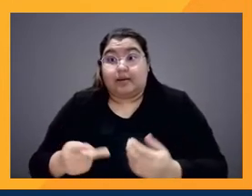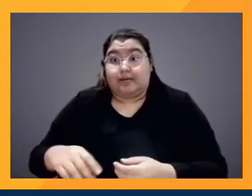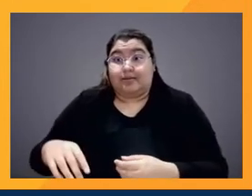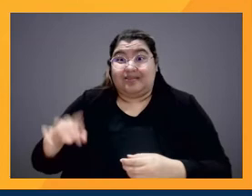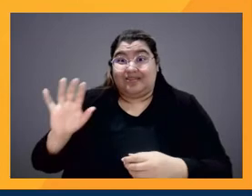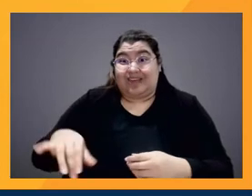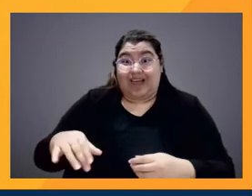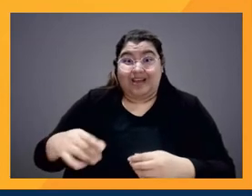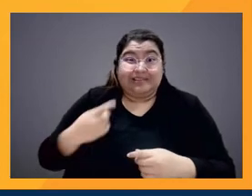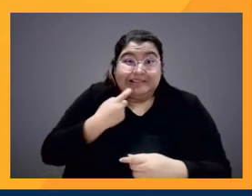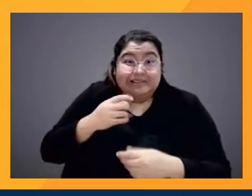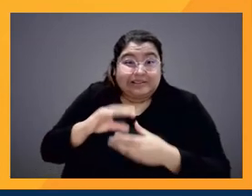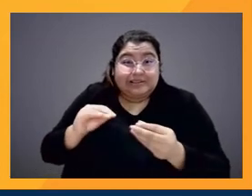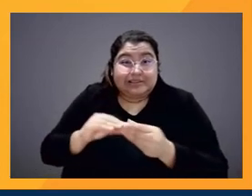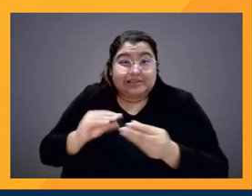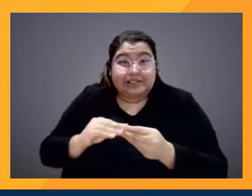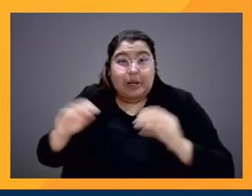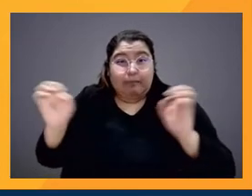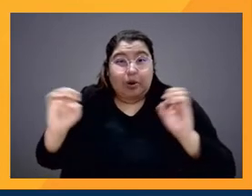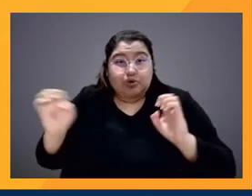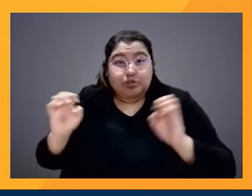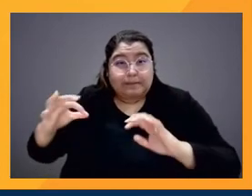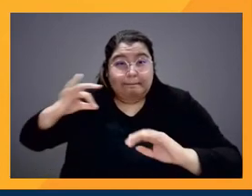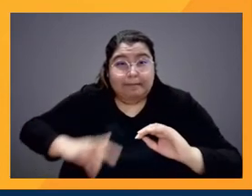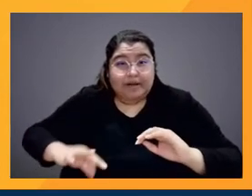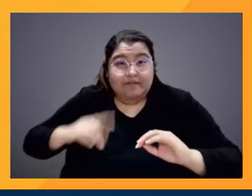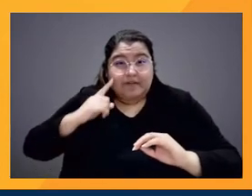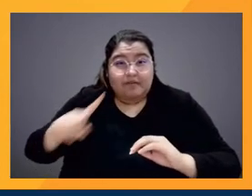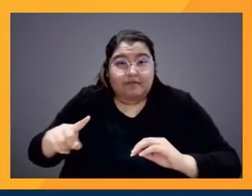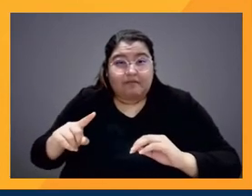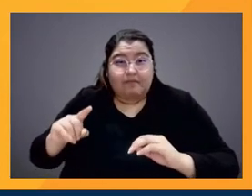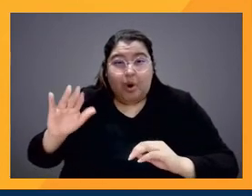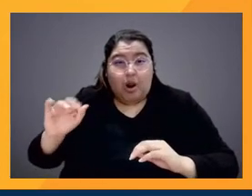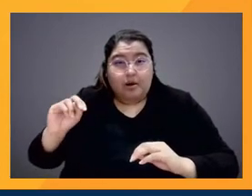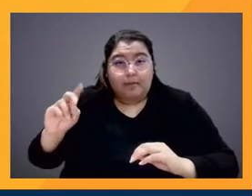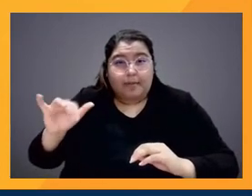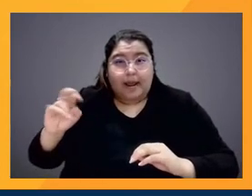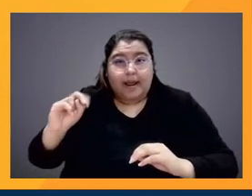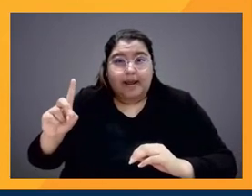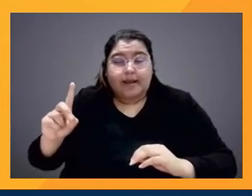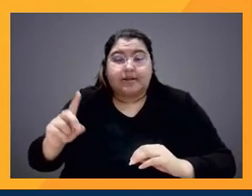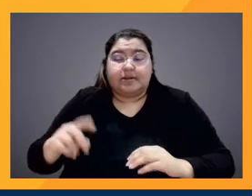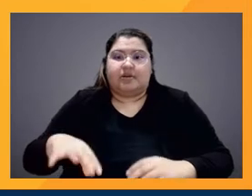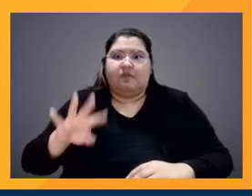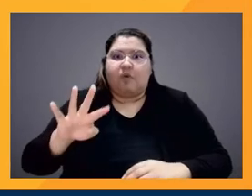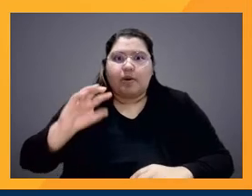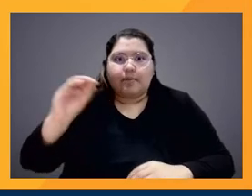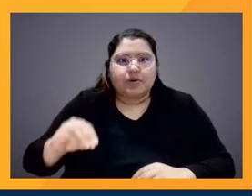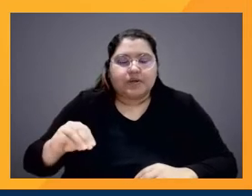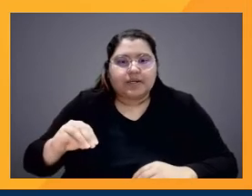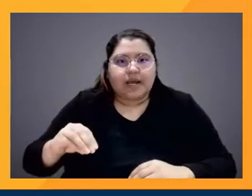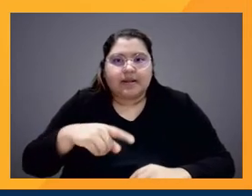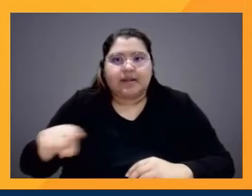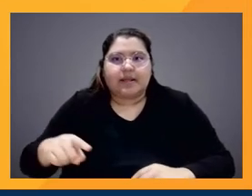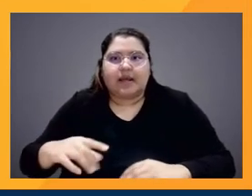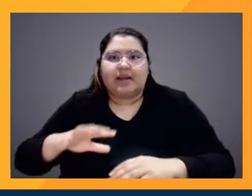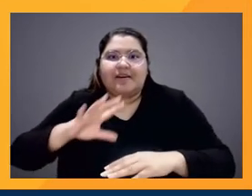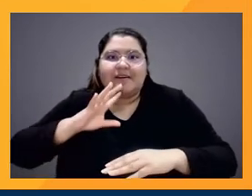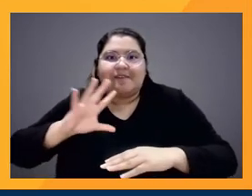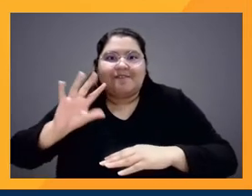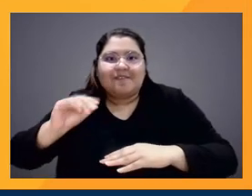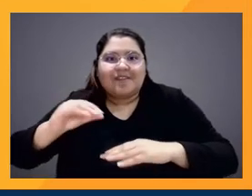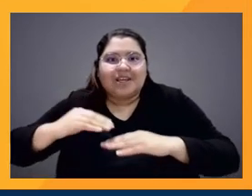was previously a pretty bad digital divide has become a canyon, right? And that there are going to be millions of us